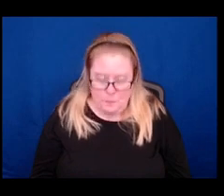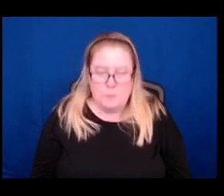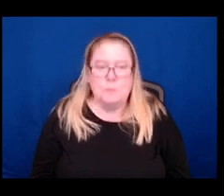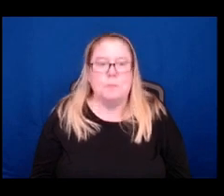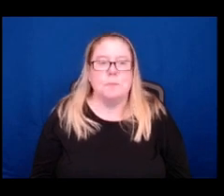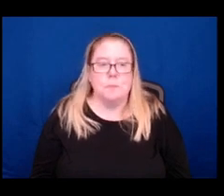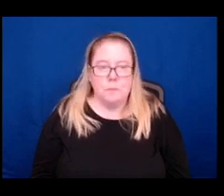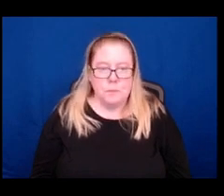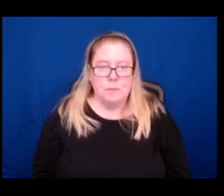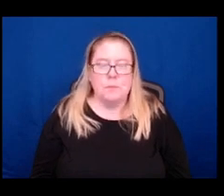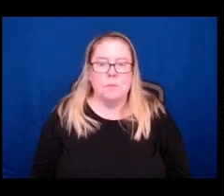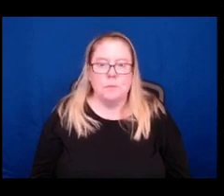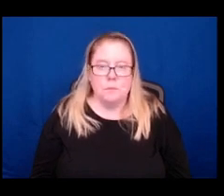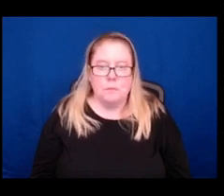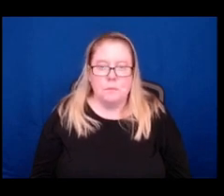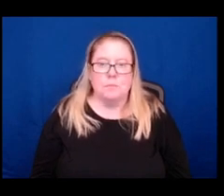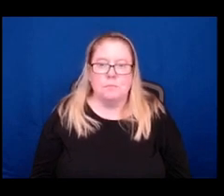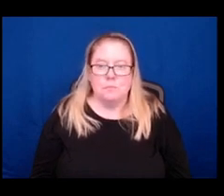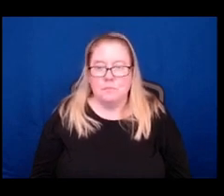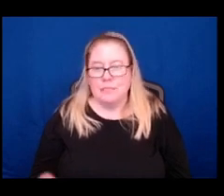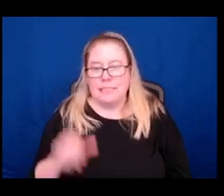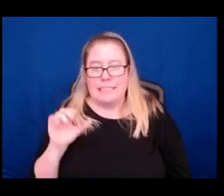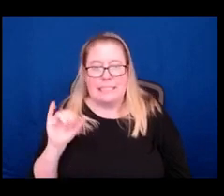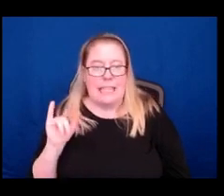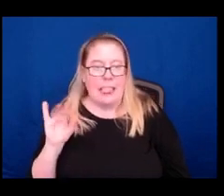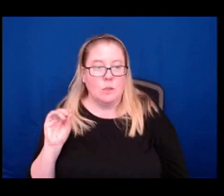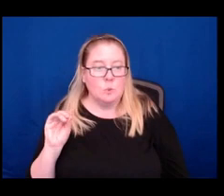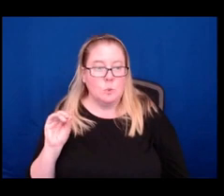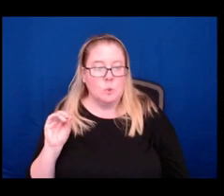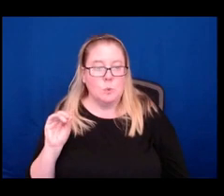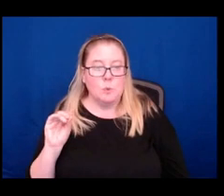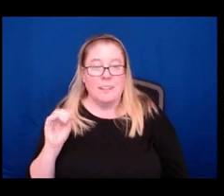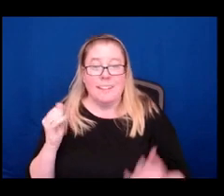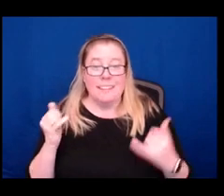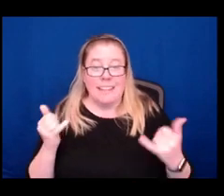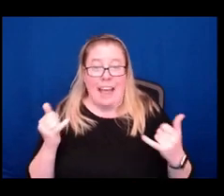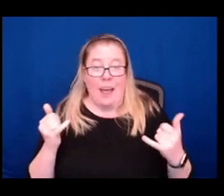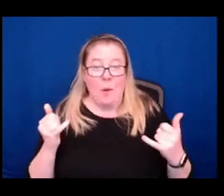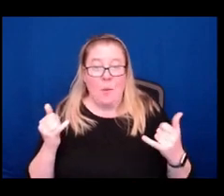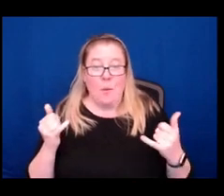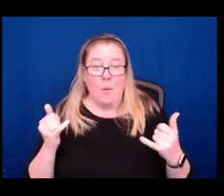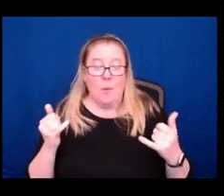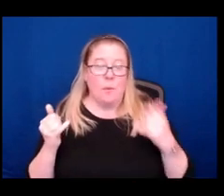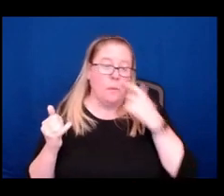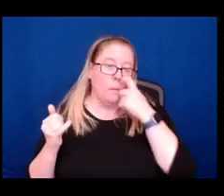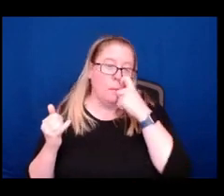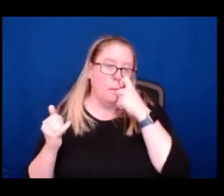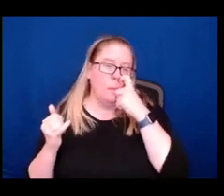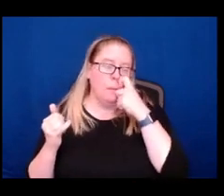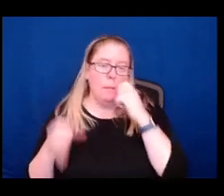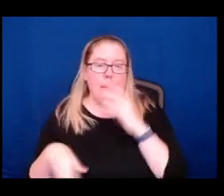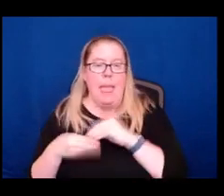We've got cilantro. To that, I'm going to throw in some